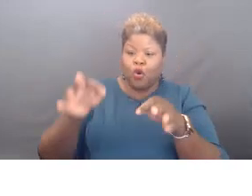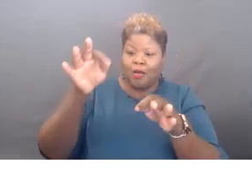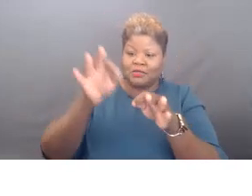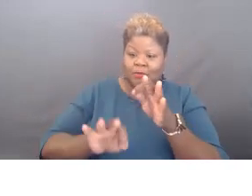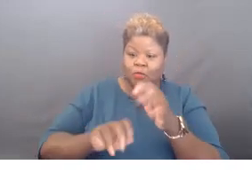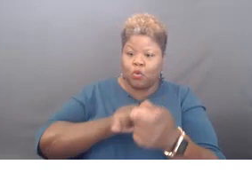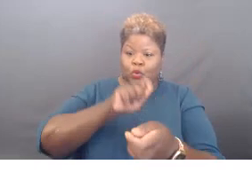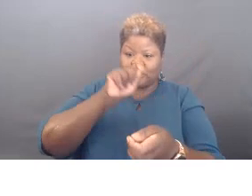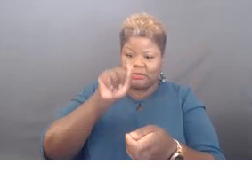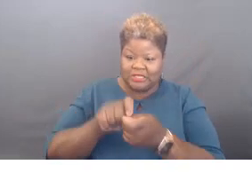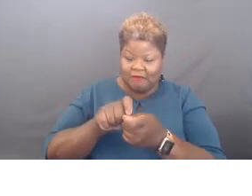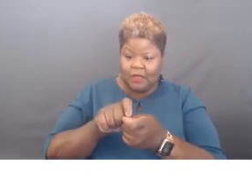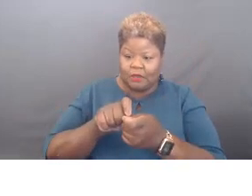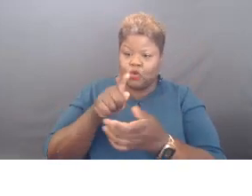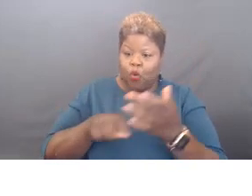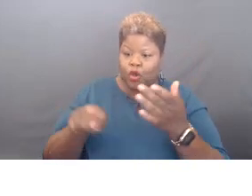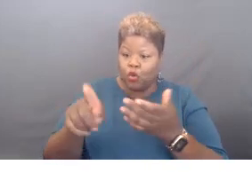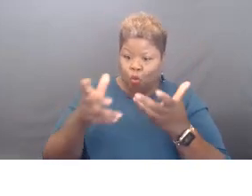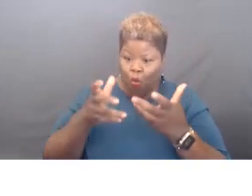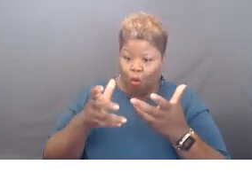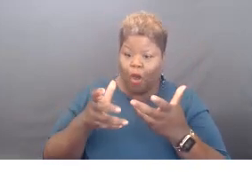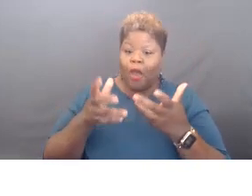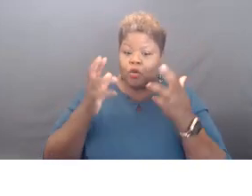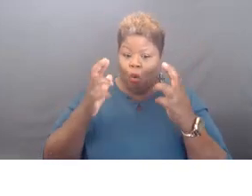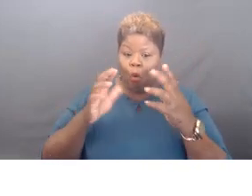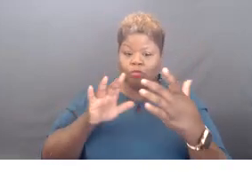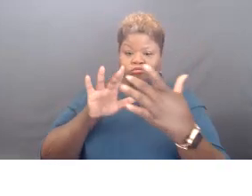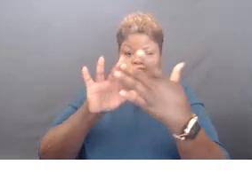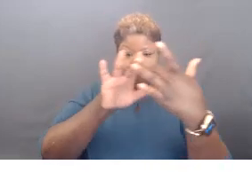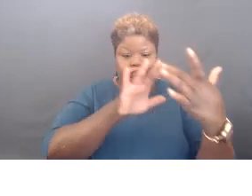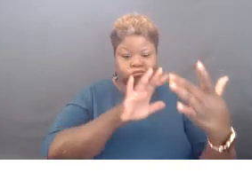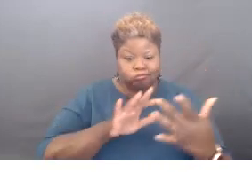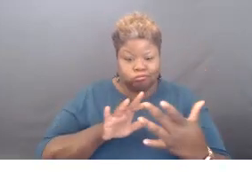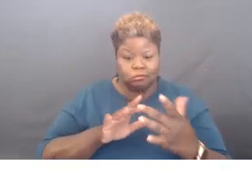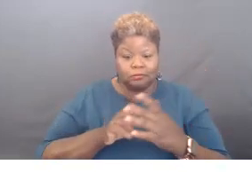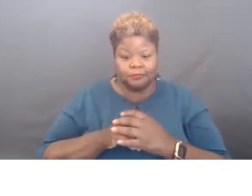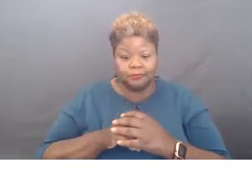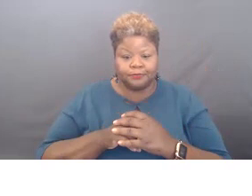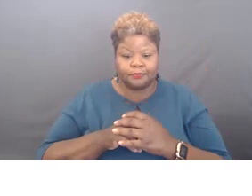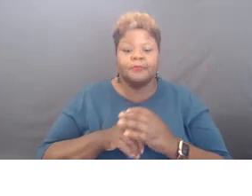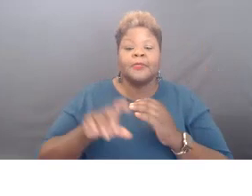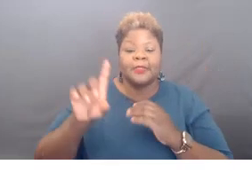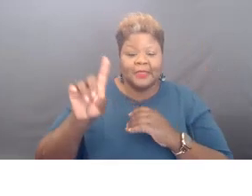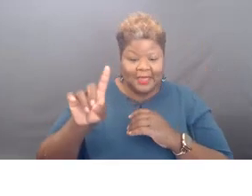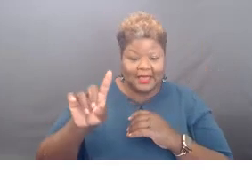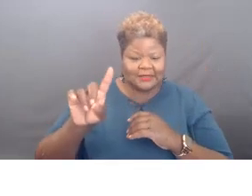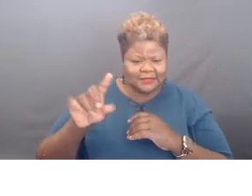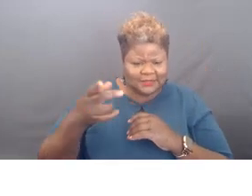enough to what you're doing and who you hope to reach. Yes, Dis in Higher Ed,